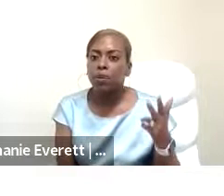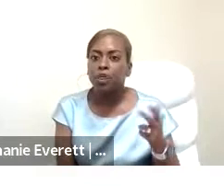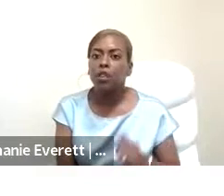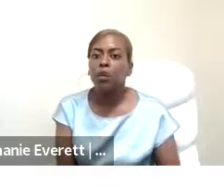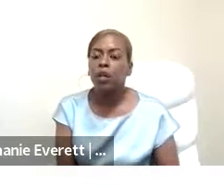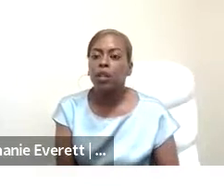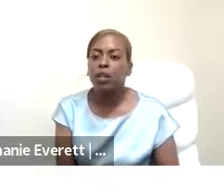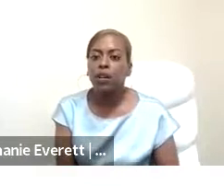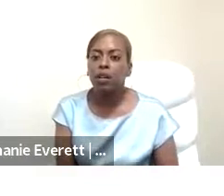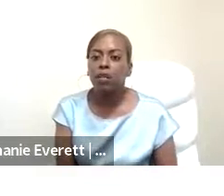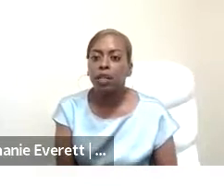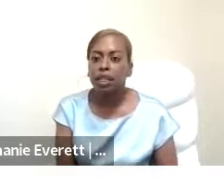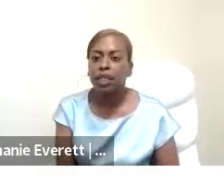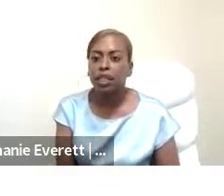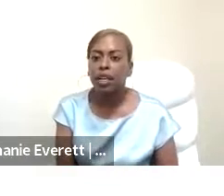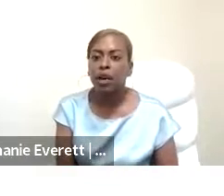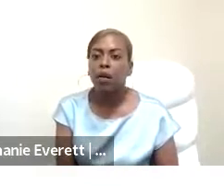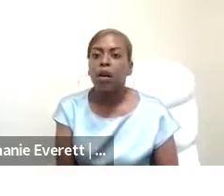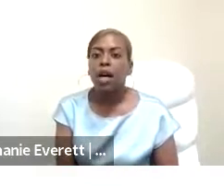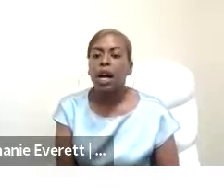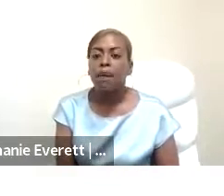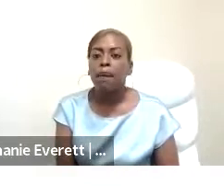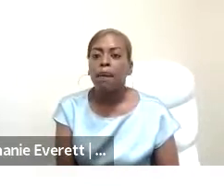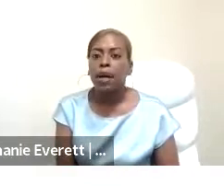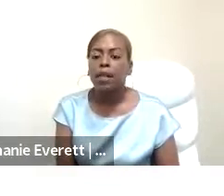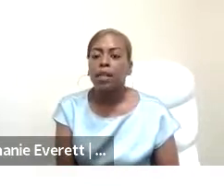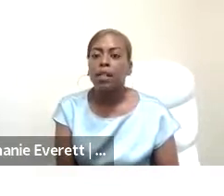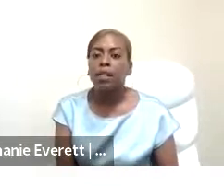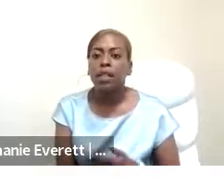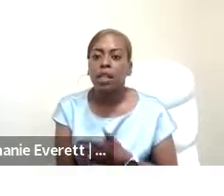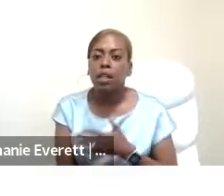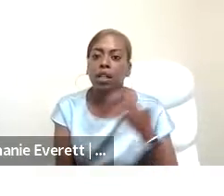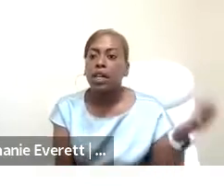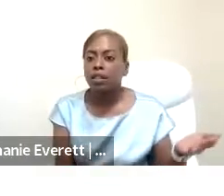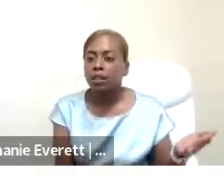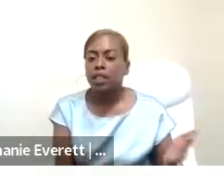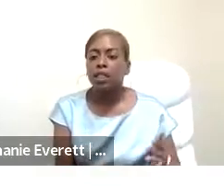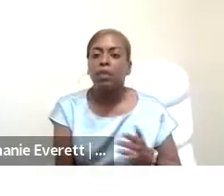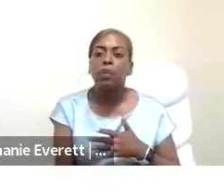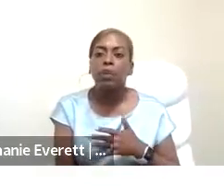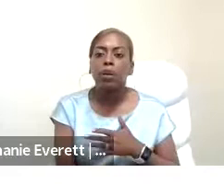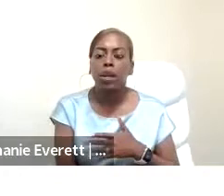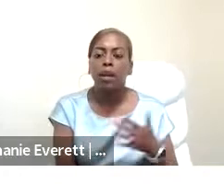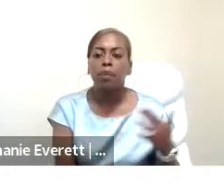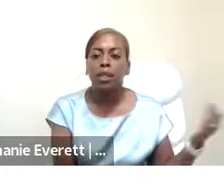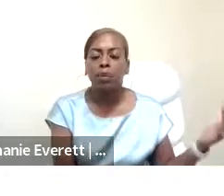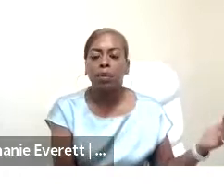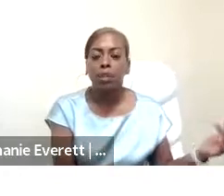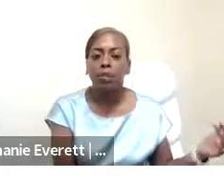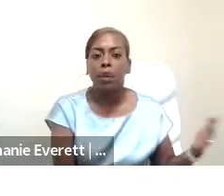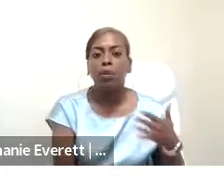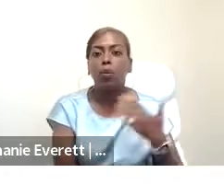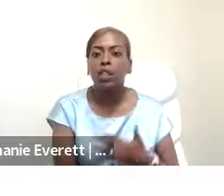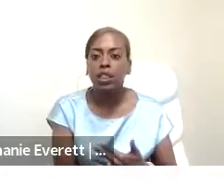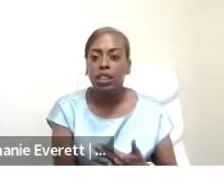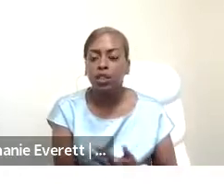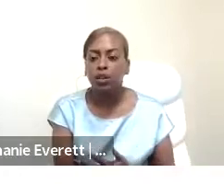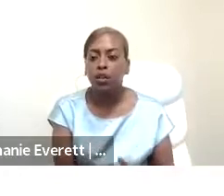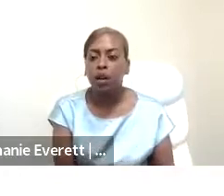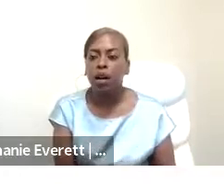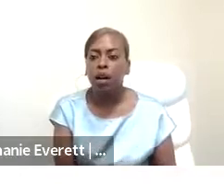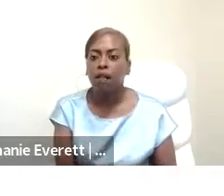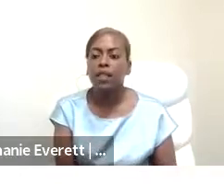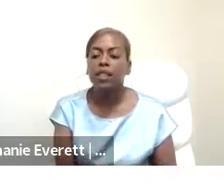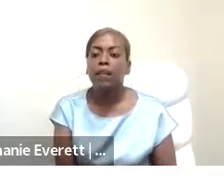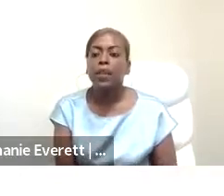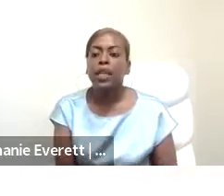3 options of where you can file complaints at now, but they are not directed. The way that Boston Police Department would send you